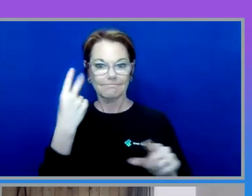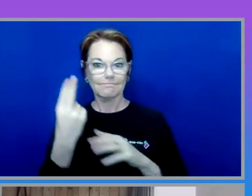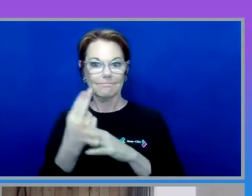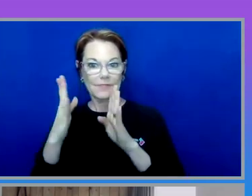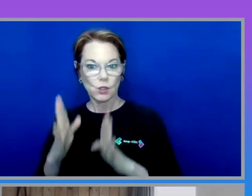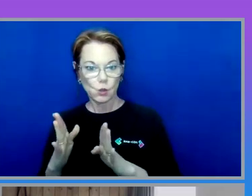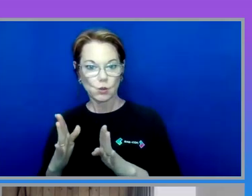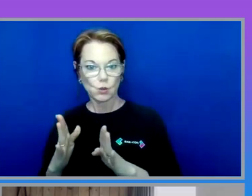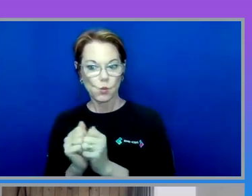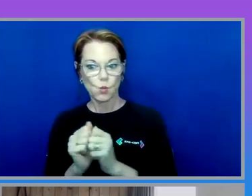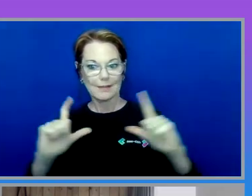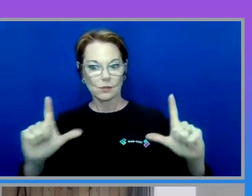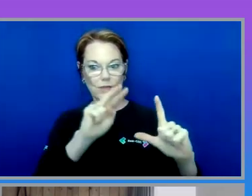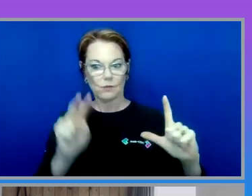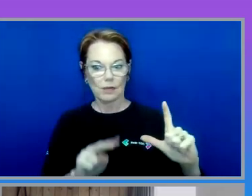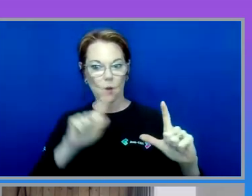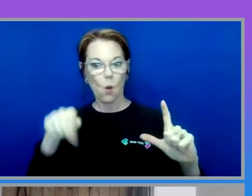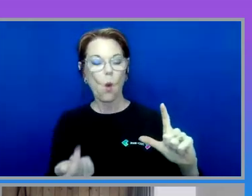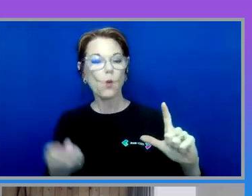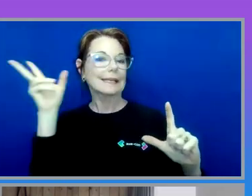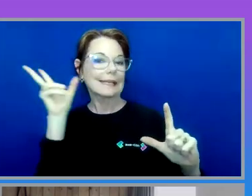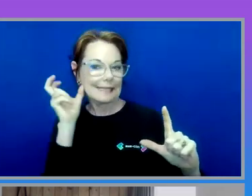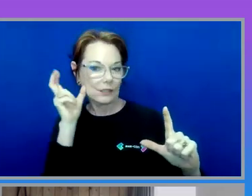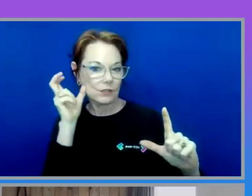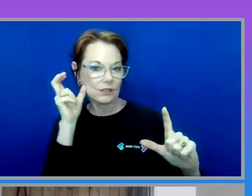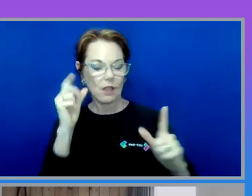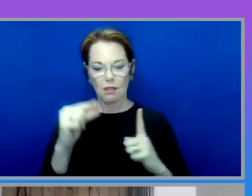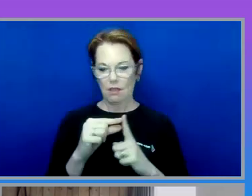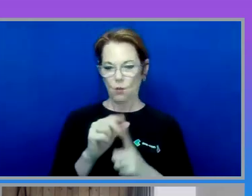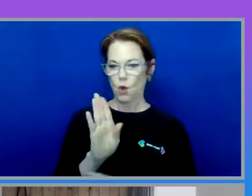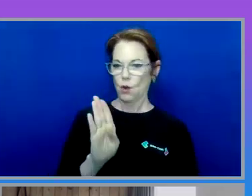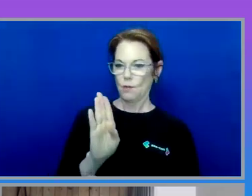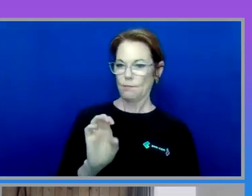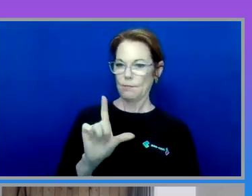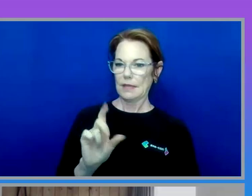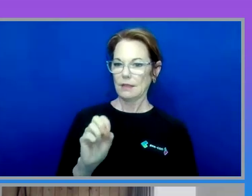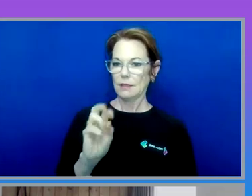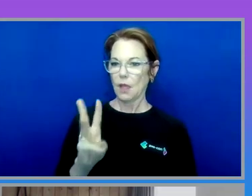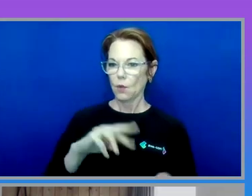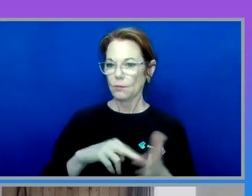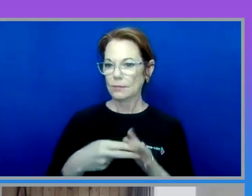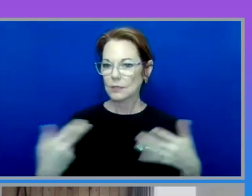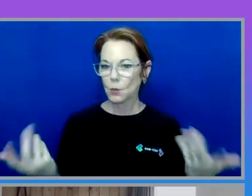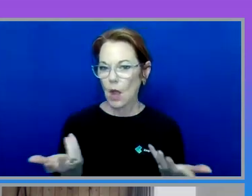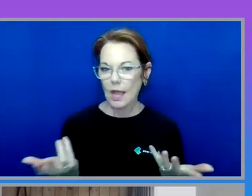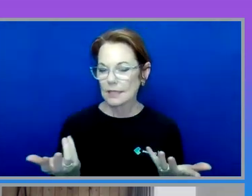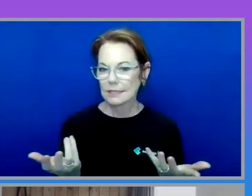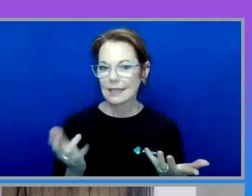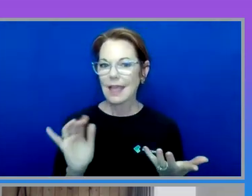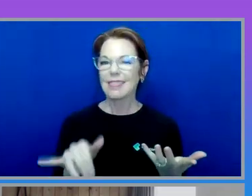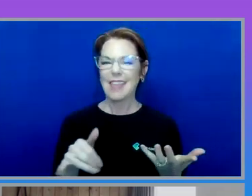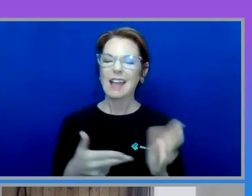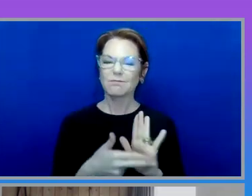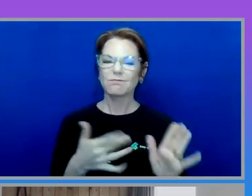hears this when they're focused on the input field. So what does below mean? It's considered a sensory characteristic, and we